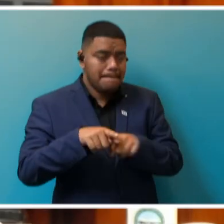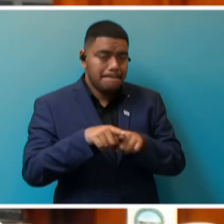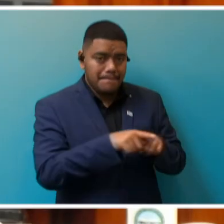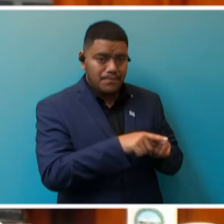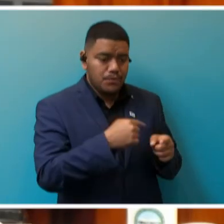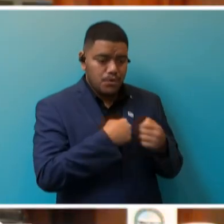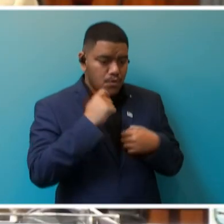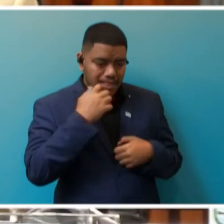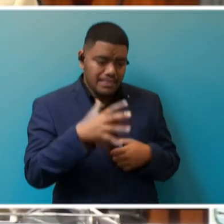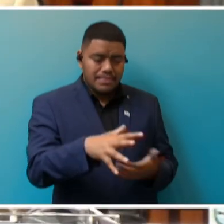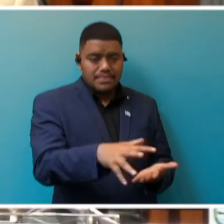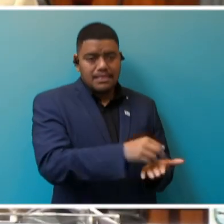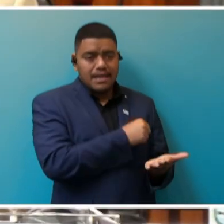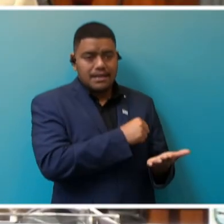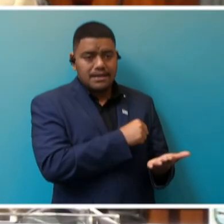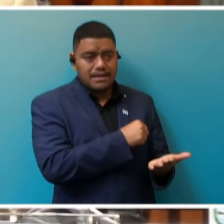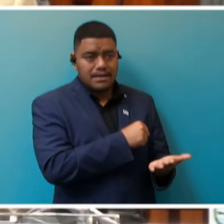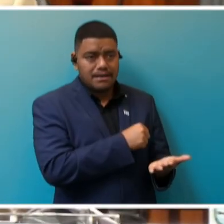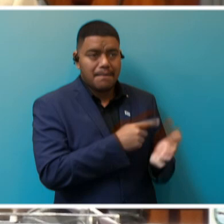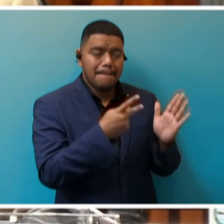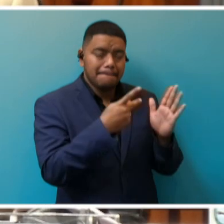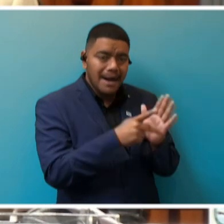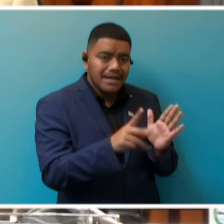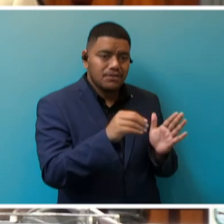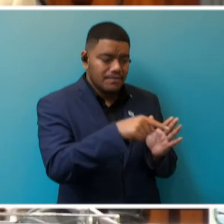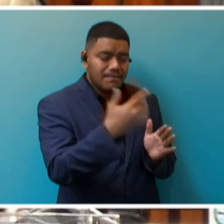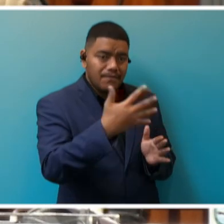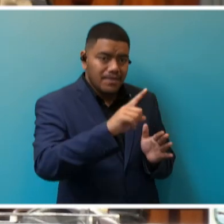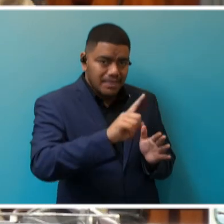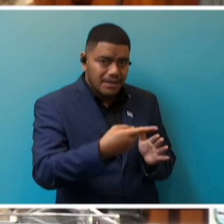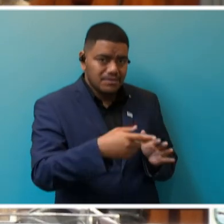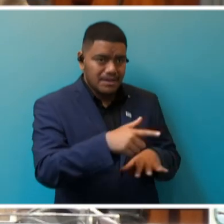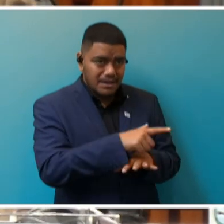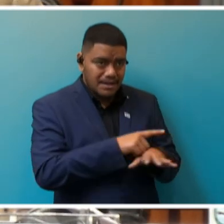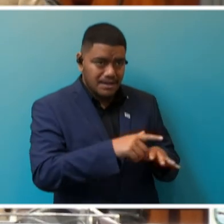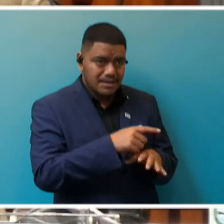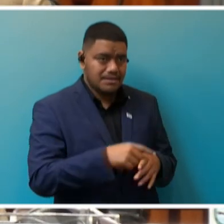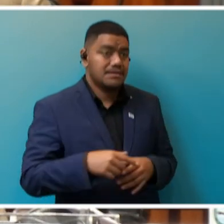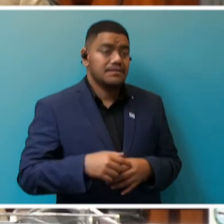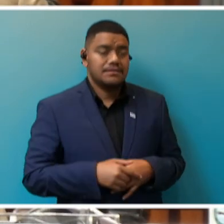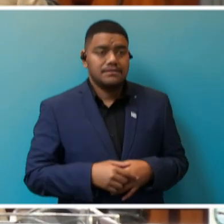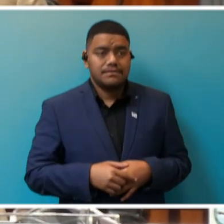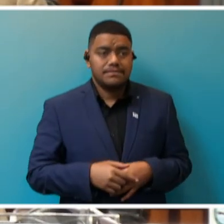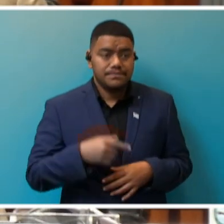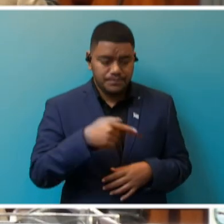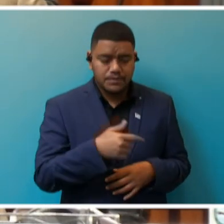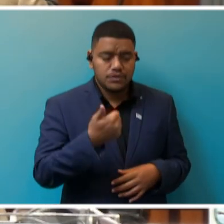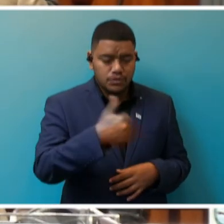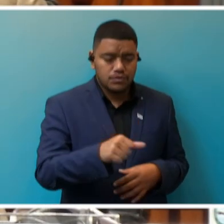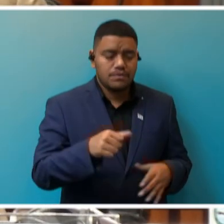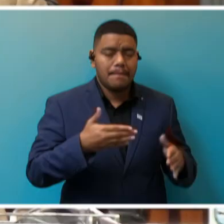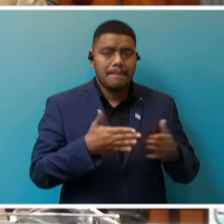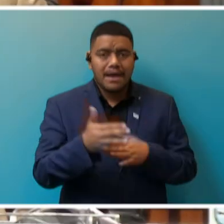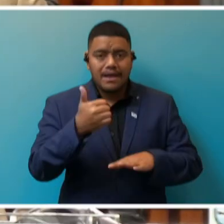going to take away parts of these 15,000 acres where it is currently being utilized by